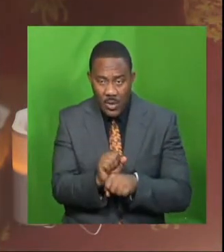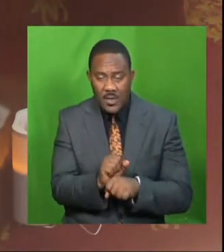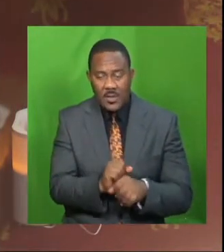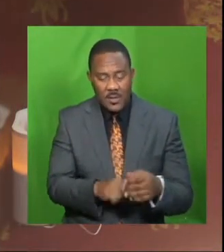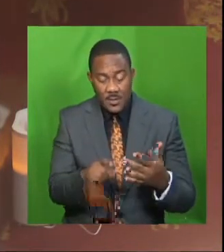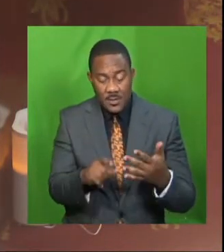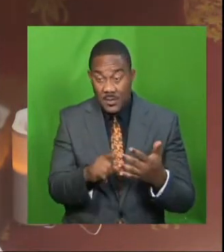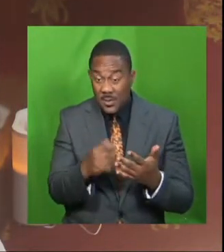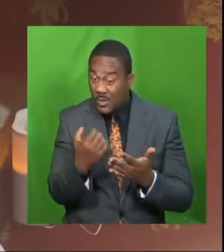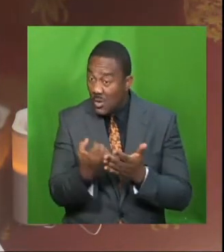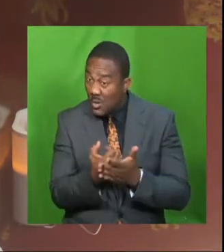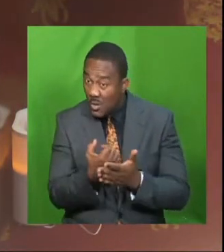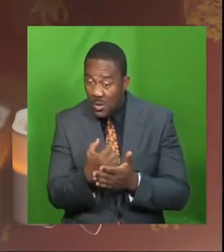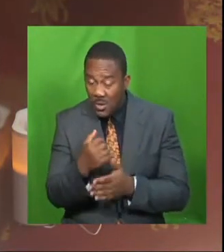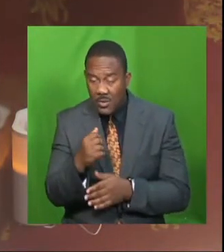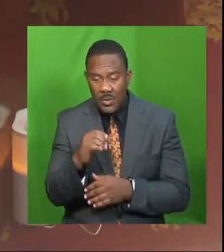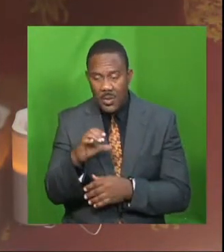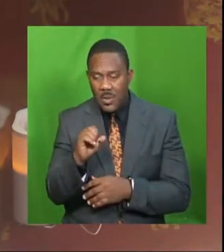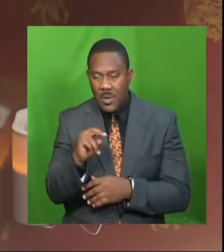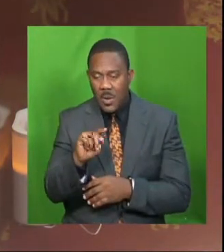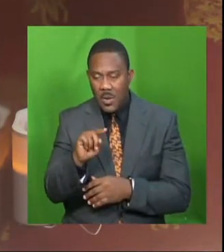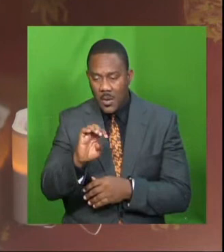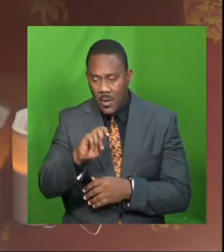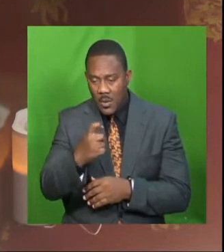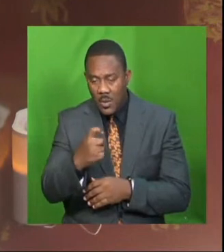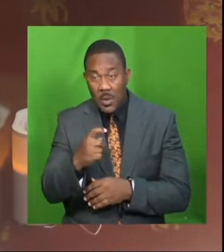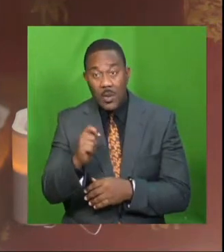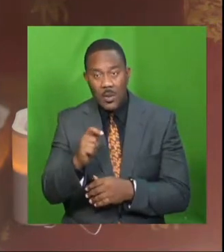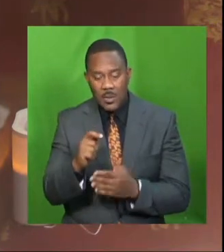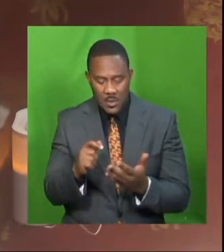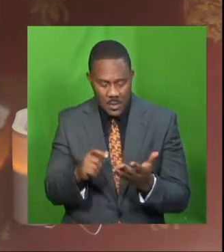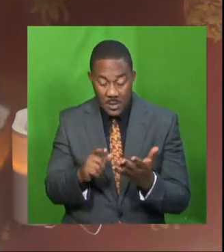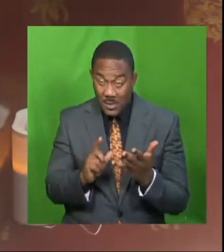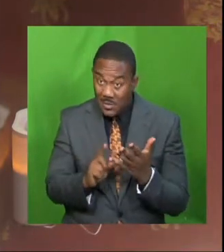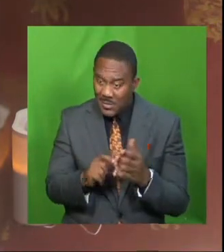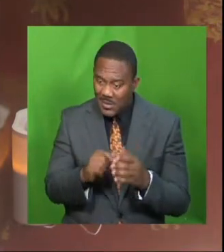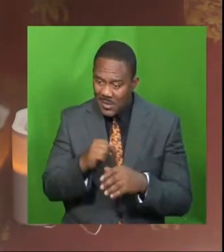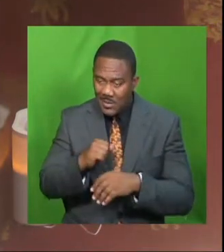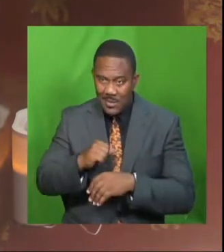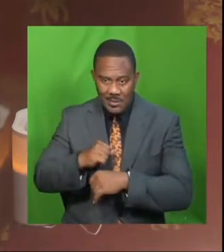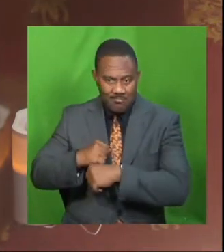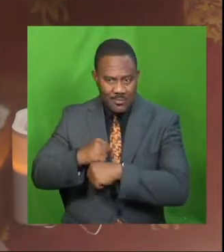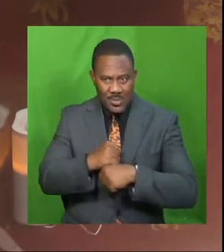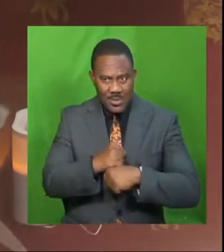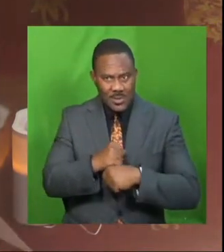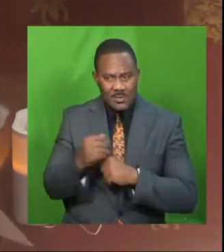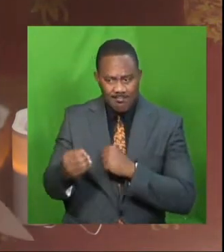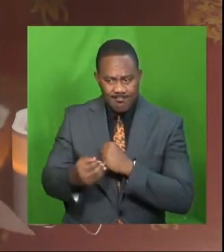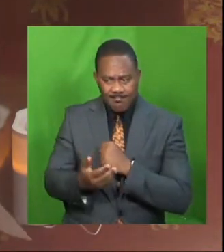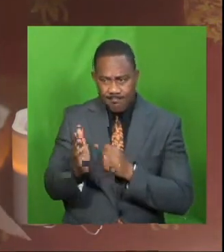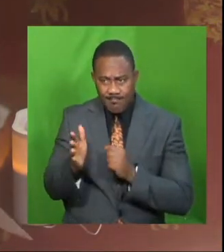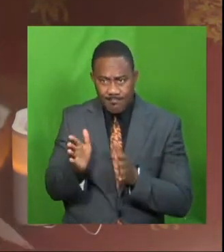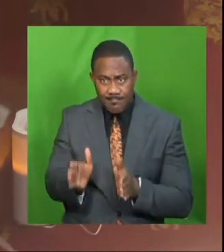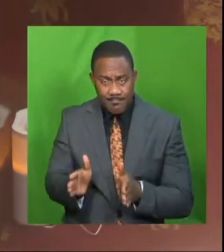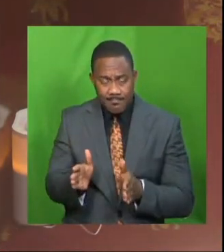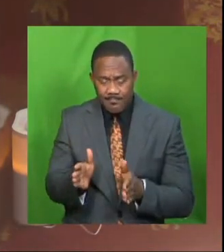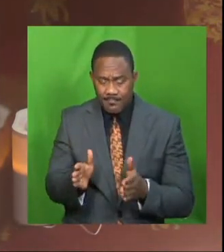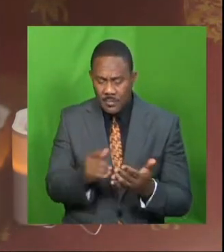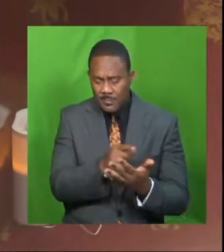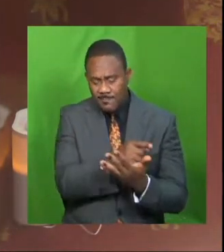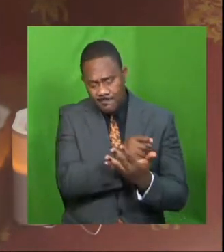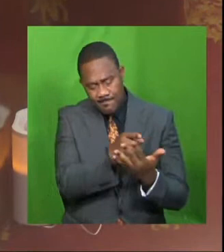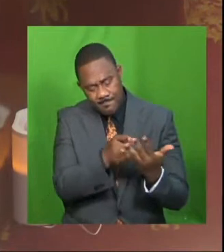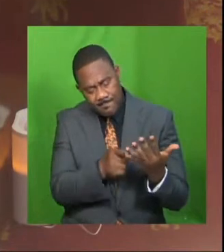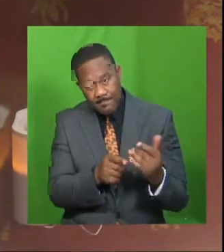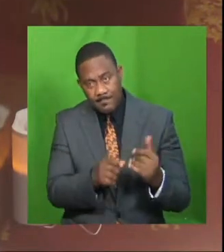economic context, and then the security of journalists. Mr. Speaker, to enable Ghana, not just